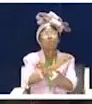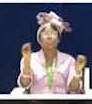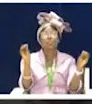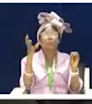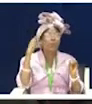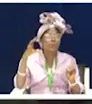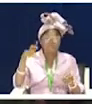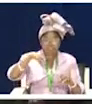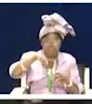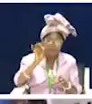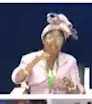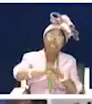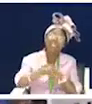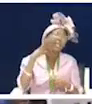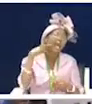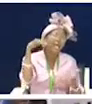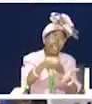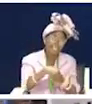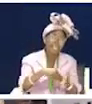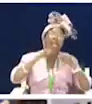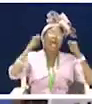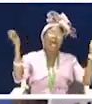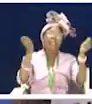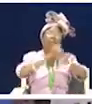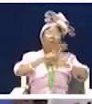the Lord.